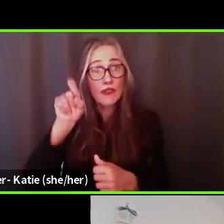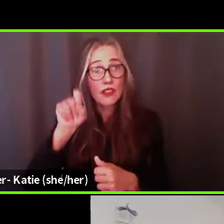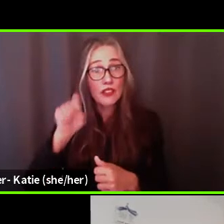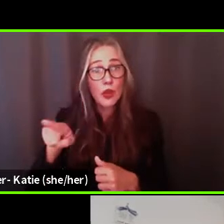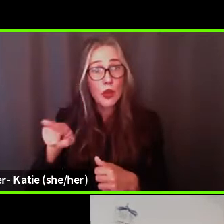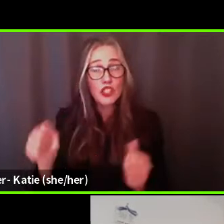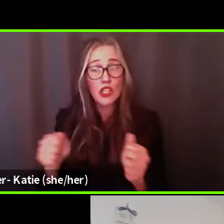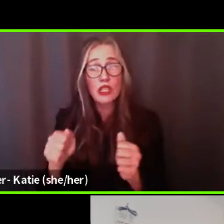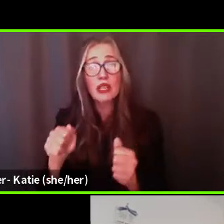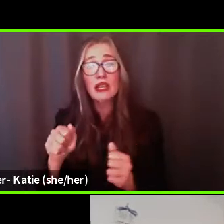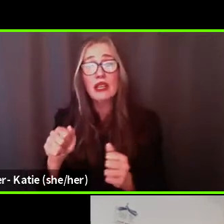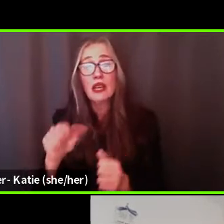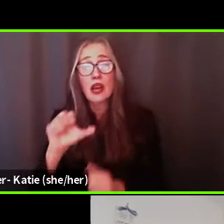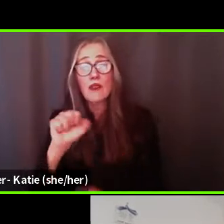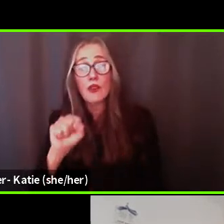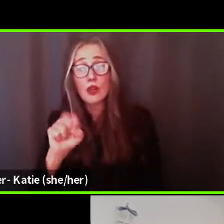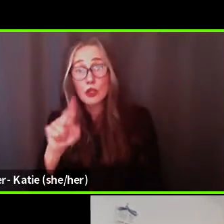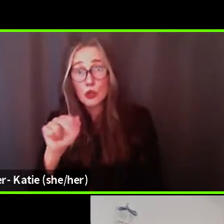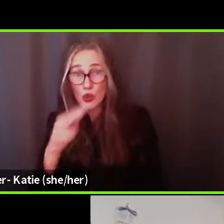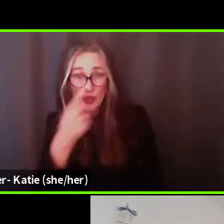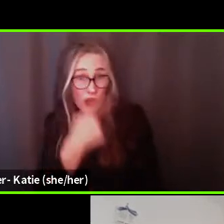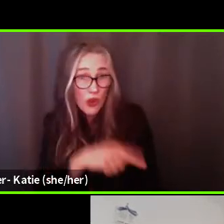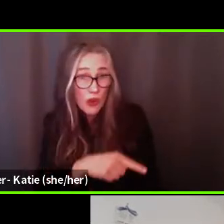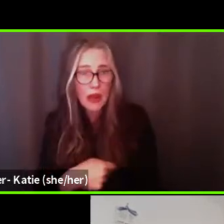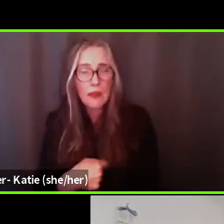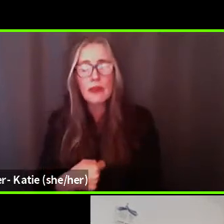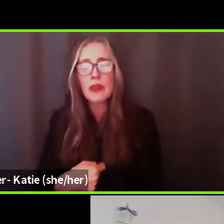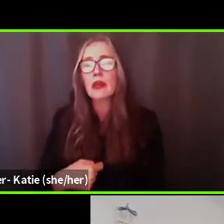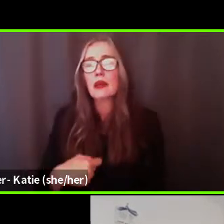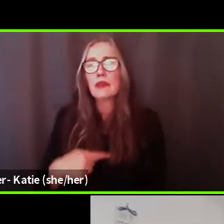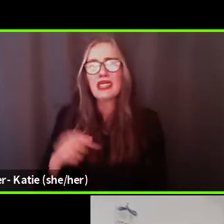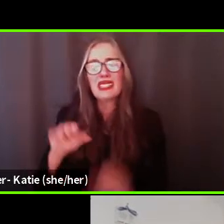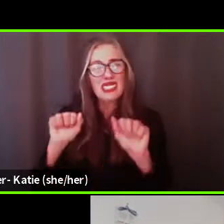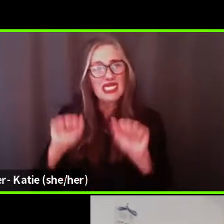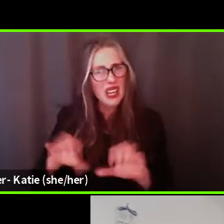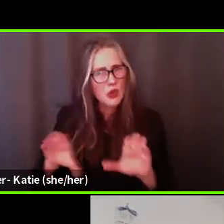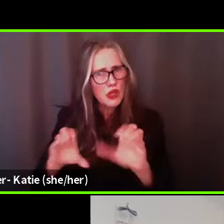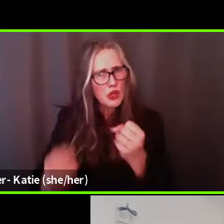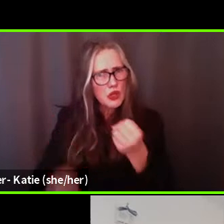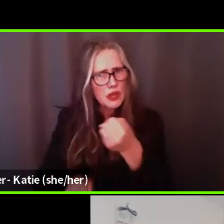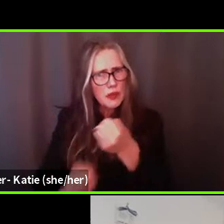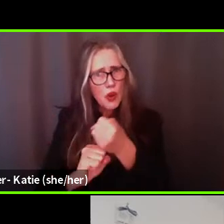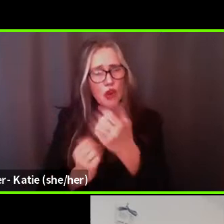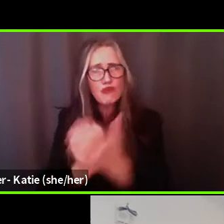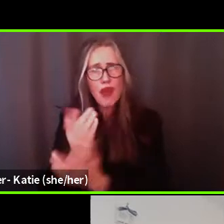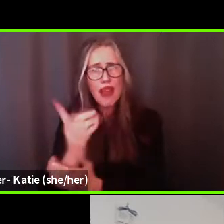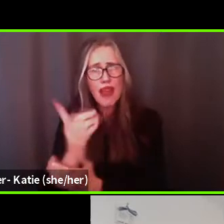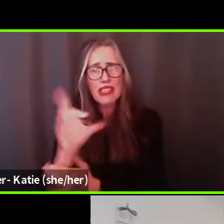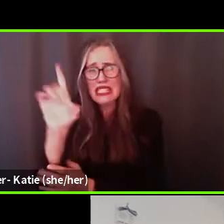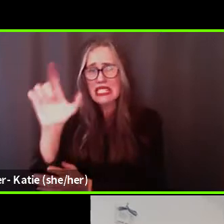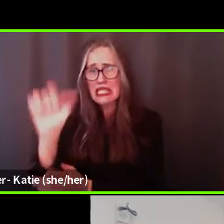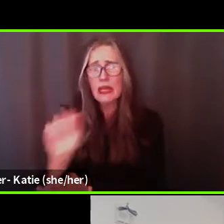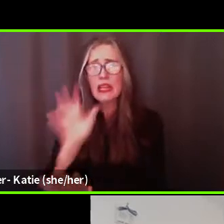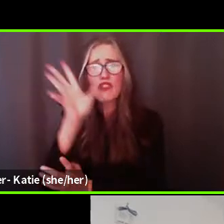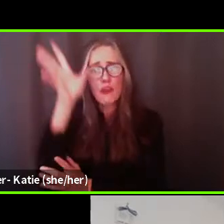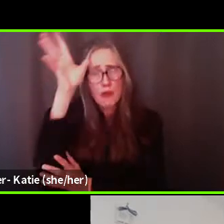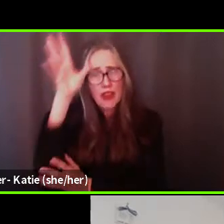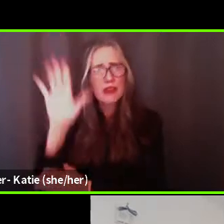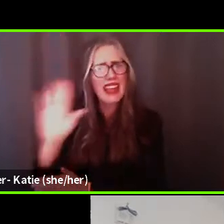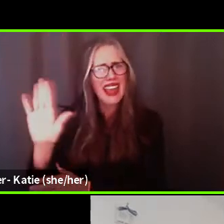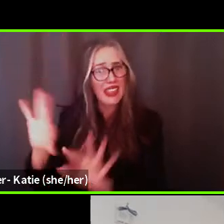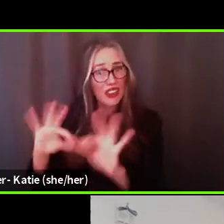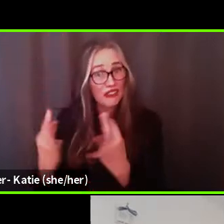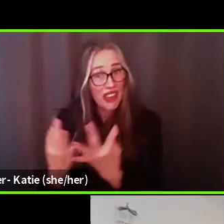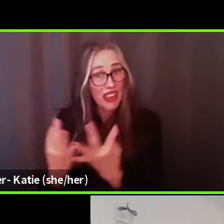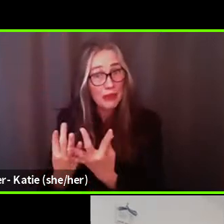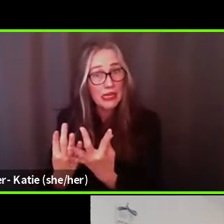colleague sue wouldn't mind um but i was just wondering like what can we do to support disability rights for parents and their families what